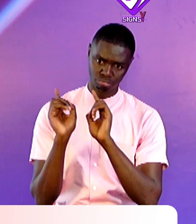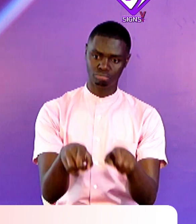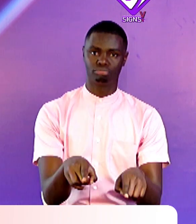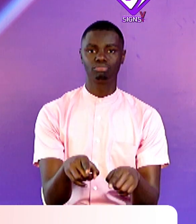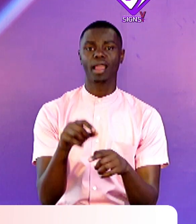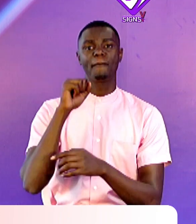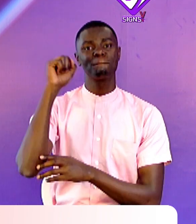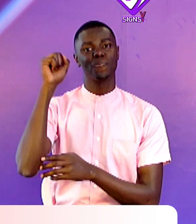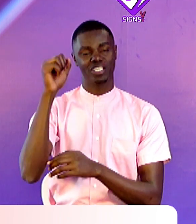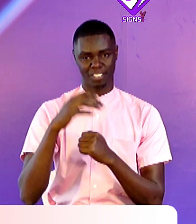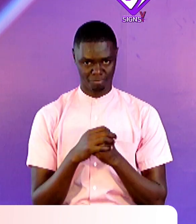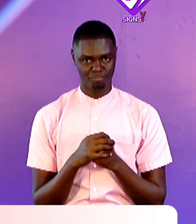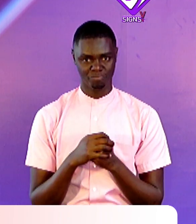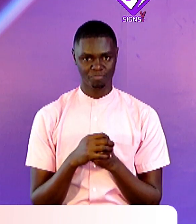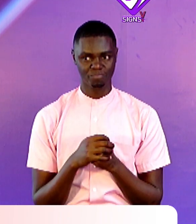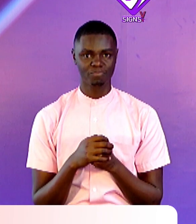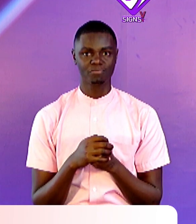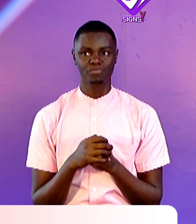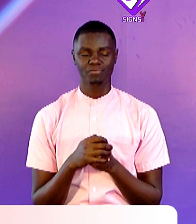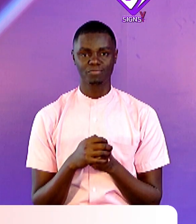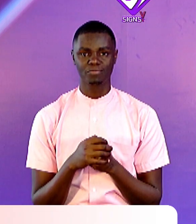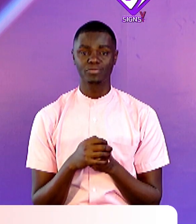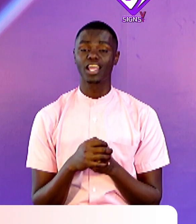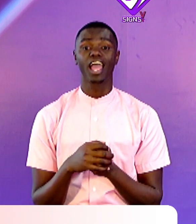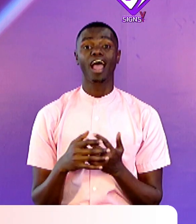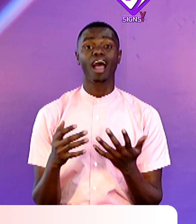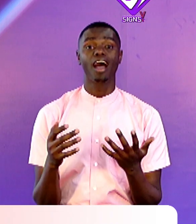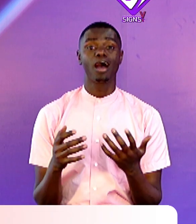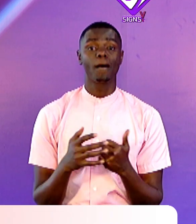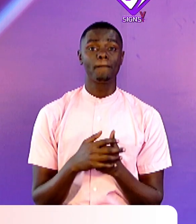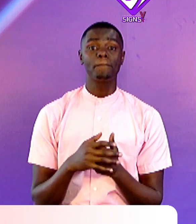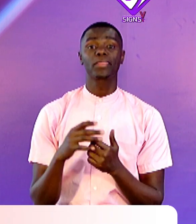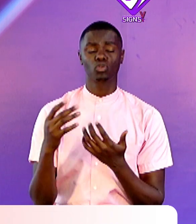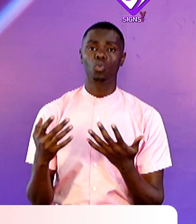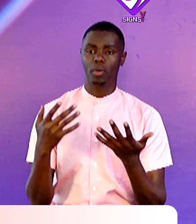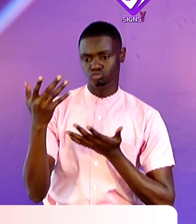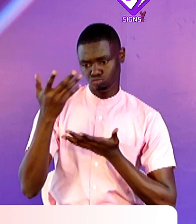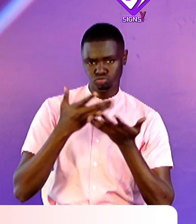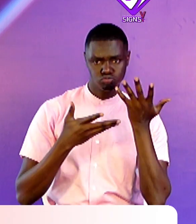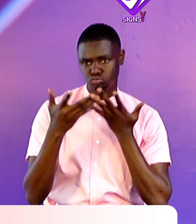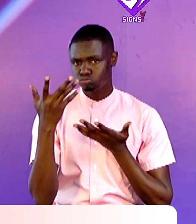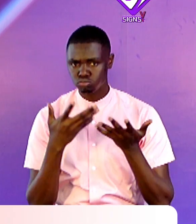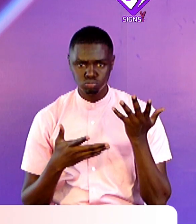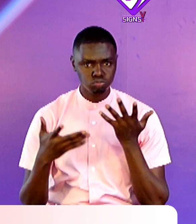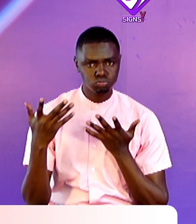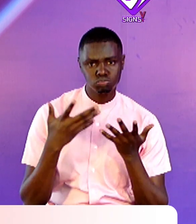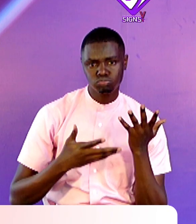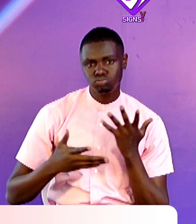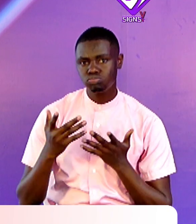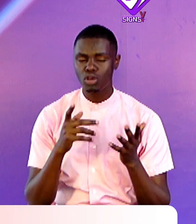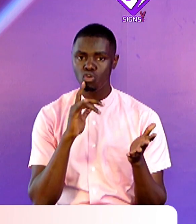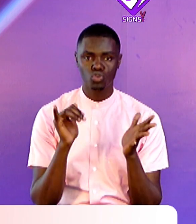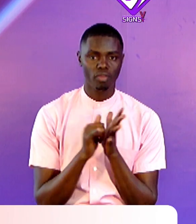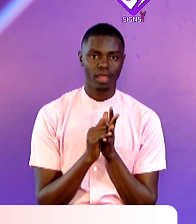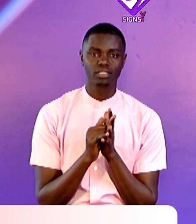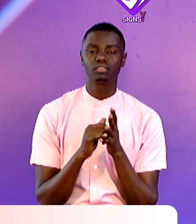Yeah, you will do very well on this other side. So I will walk with you a journey, just a bit of journey, so that